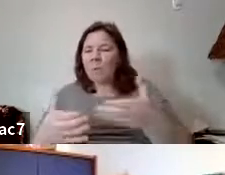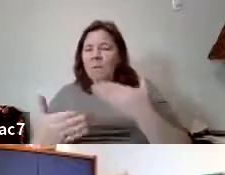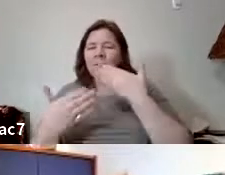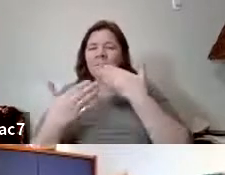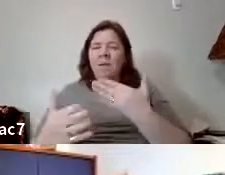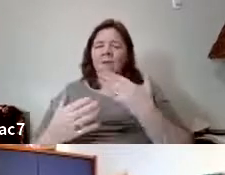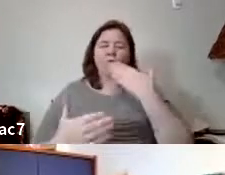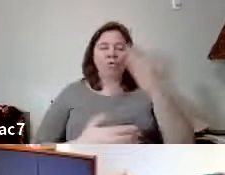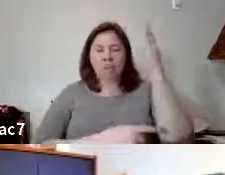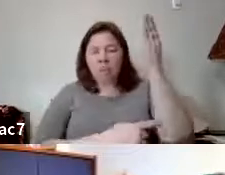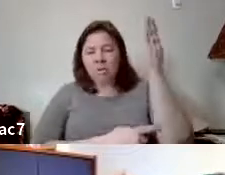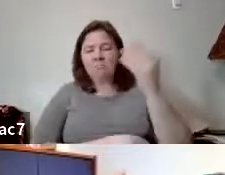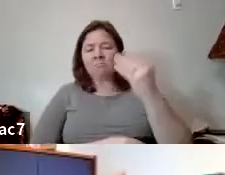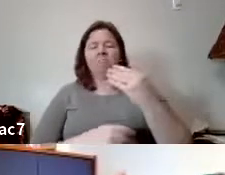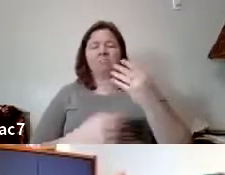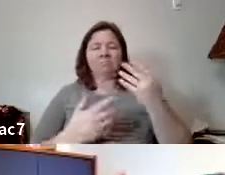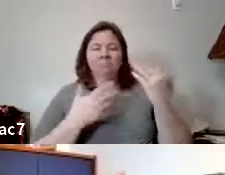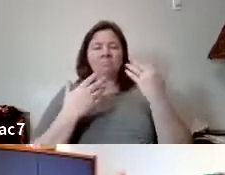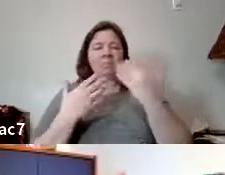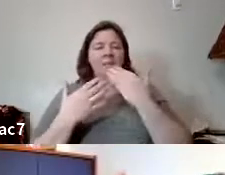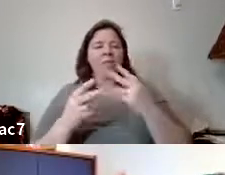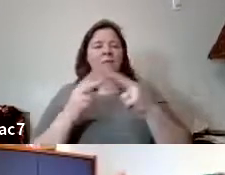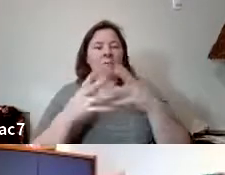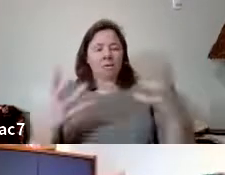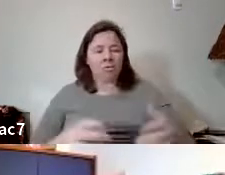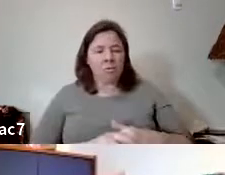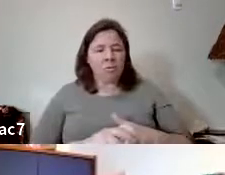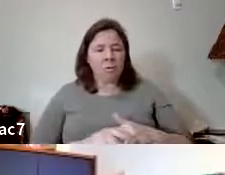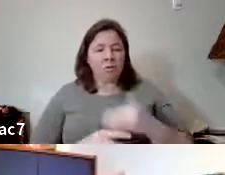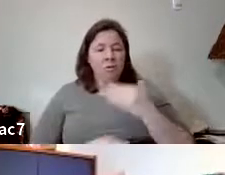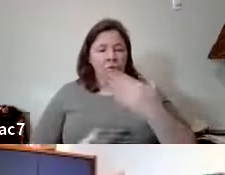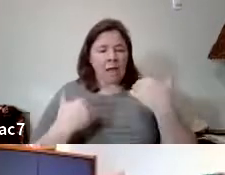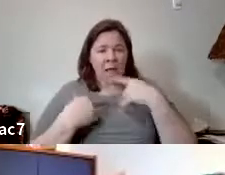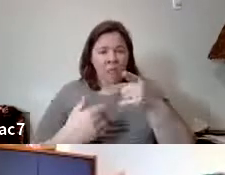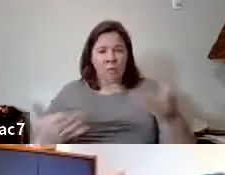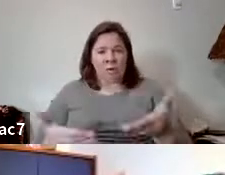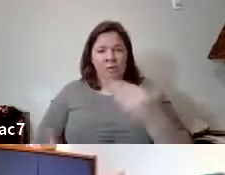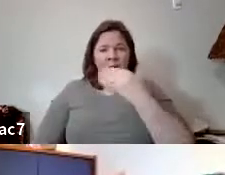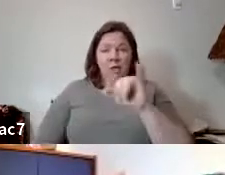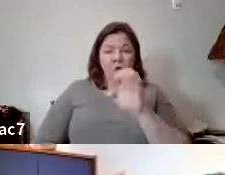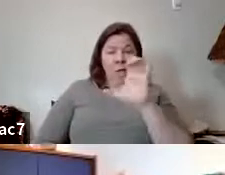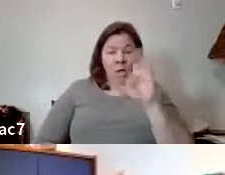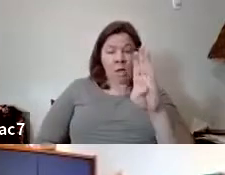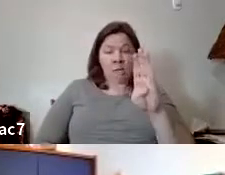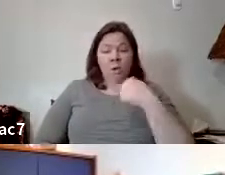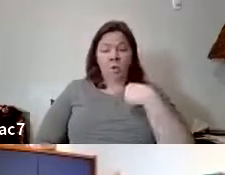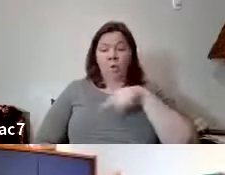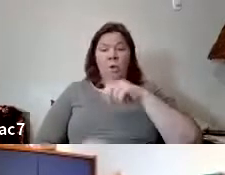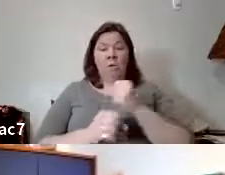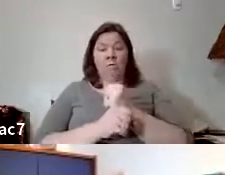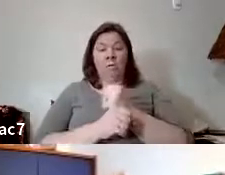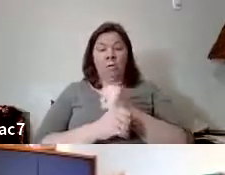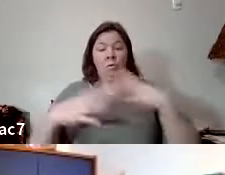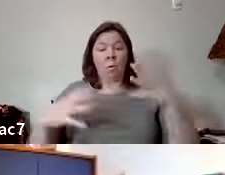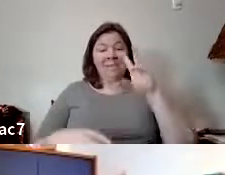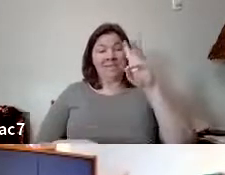good presentation. Thank you very much. Thank you. It's always good to have you here. Jacob said that we've grown 600 during